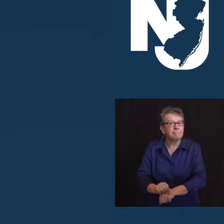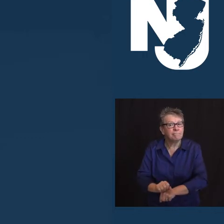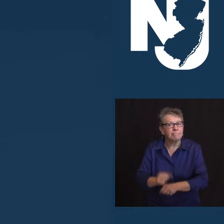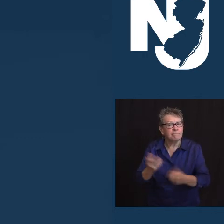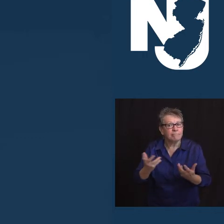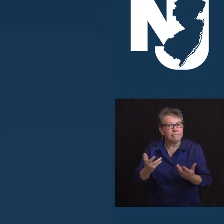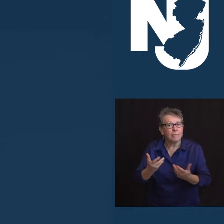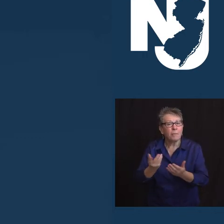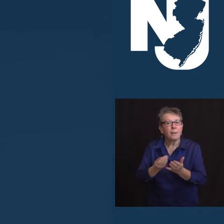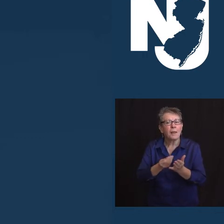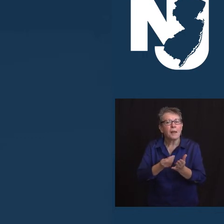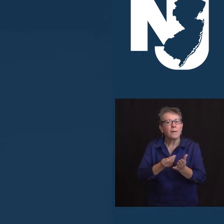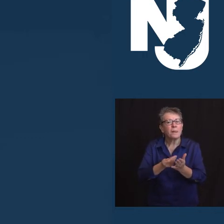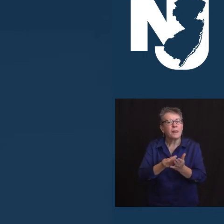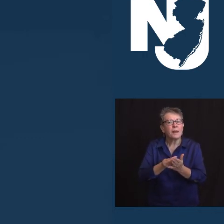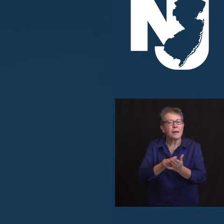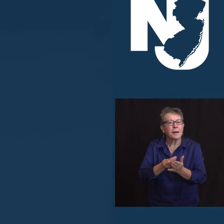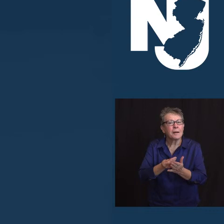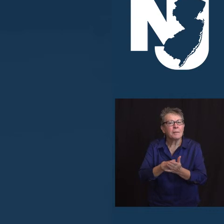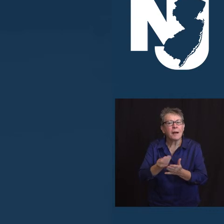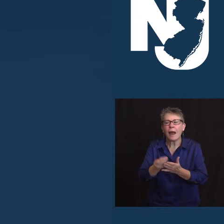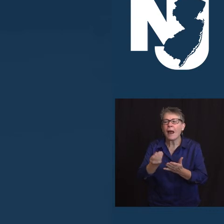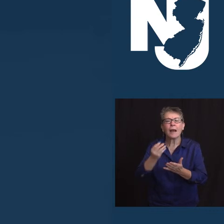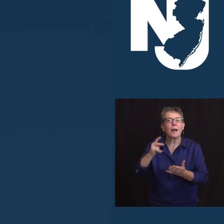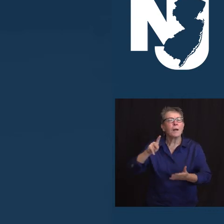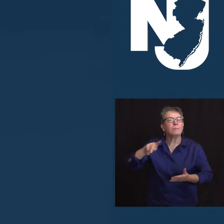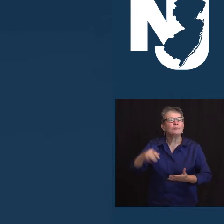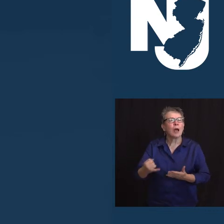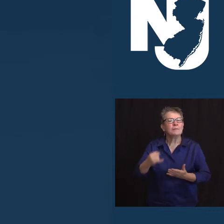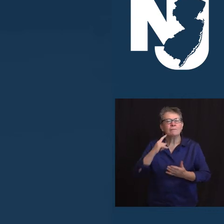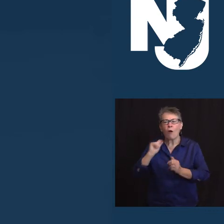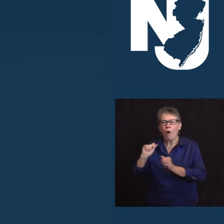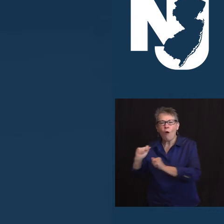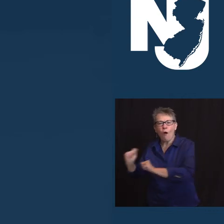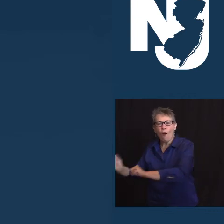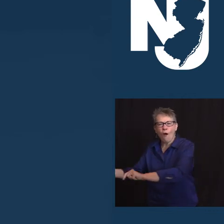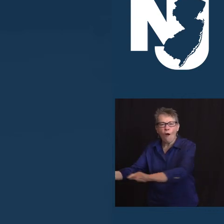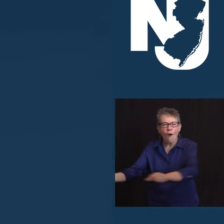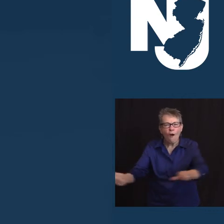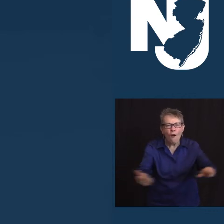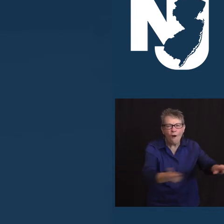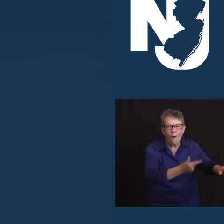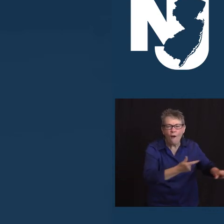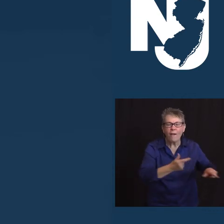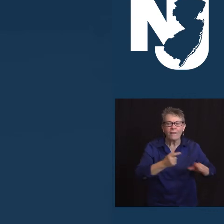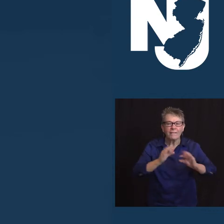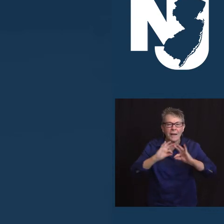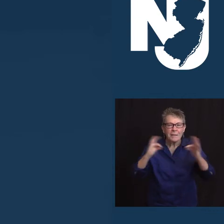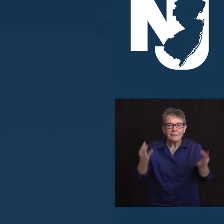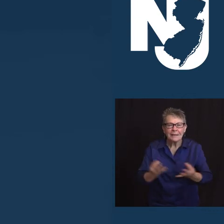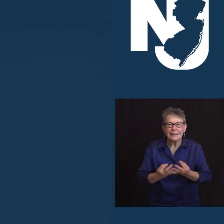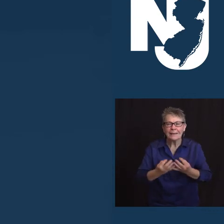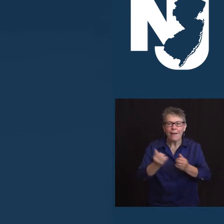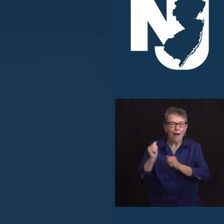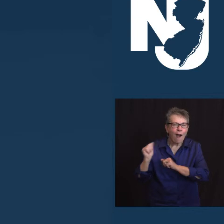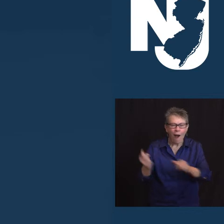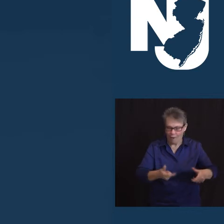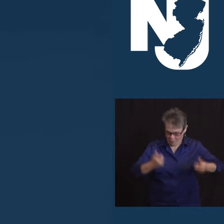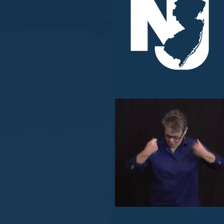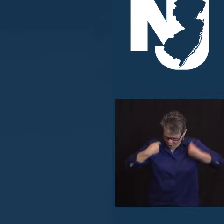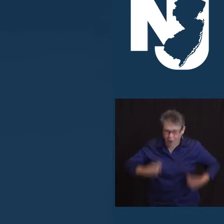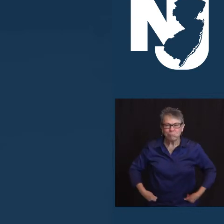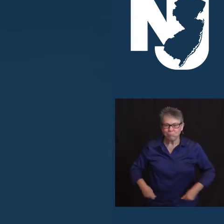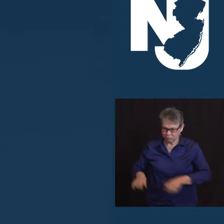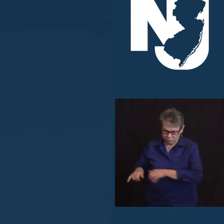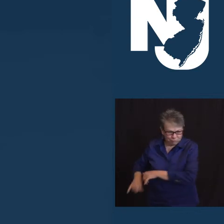matching pajamas and then refereeing the race to see who could put them on first. When she turned 80, 2 of her grandsons helped her